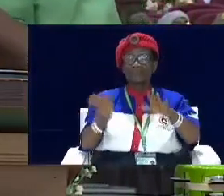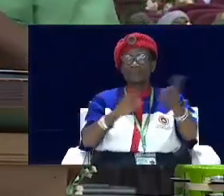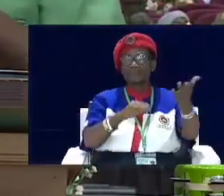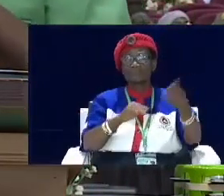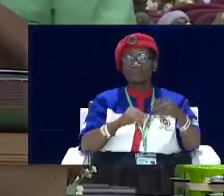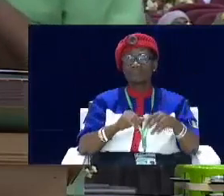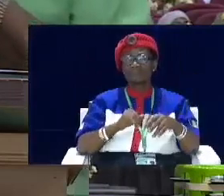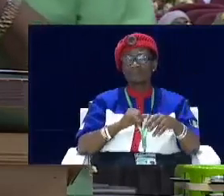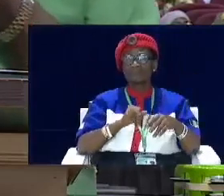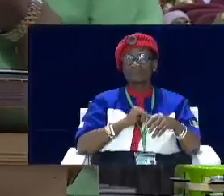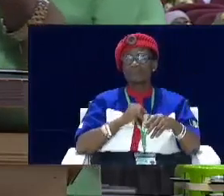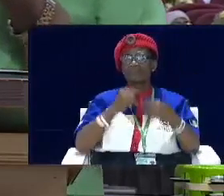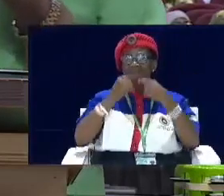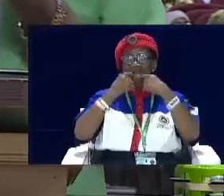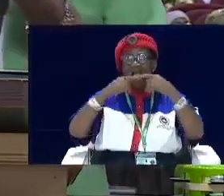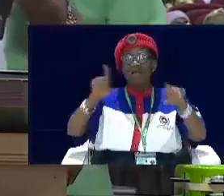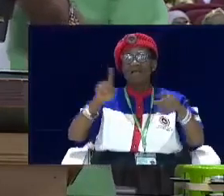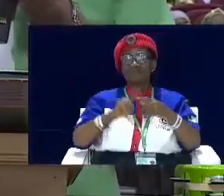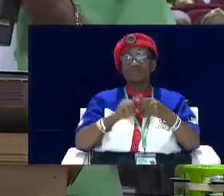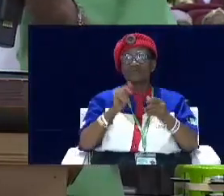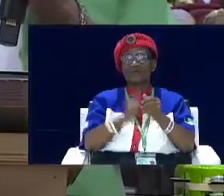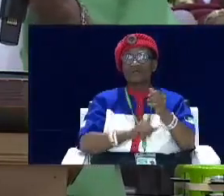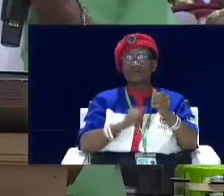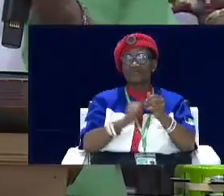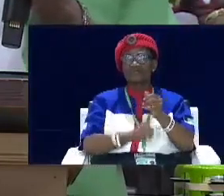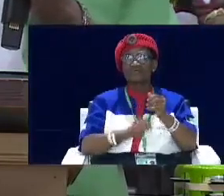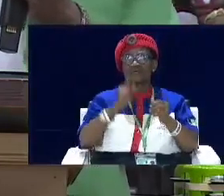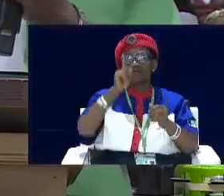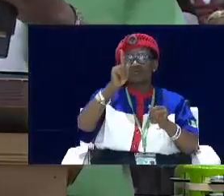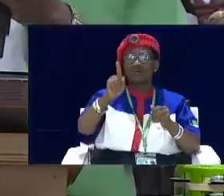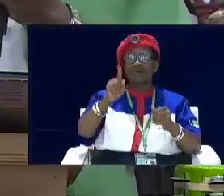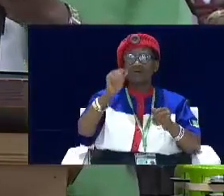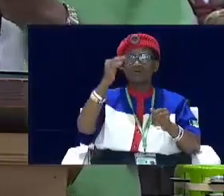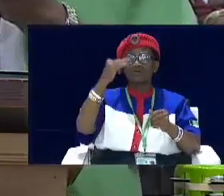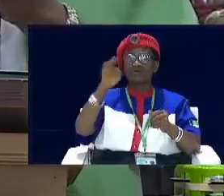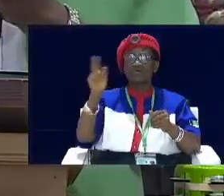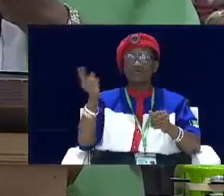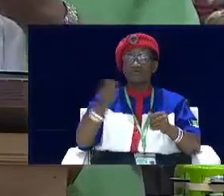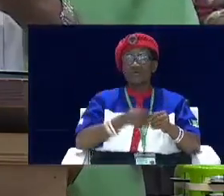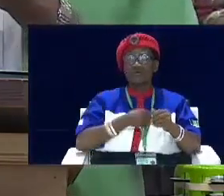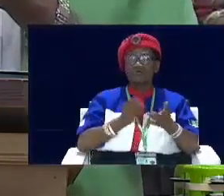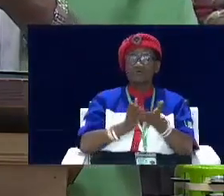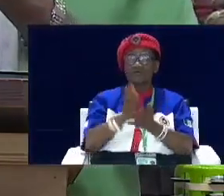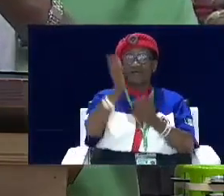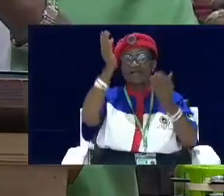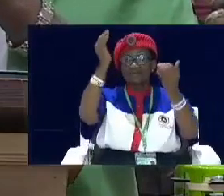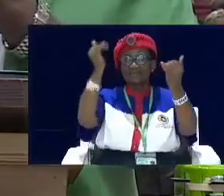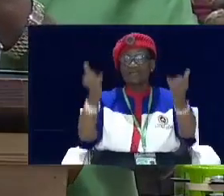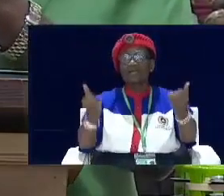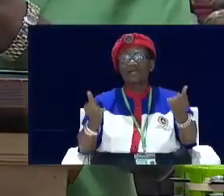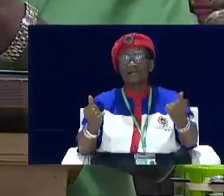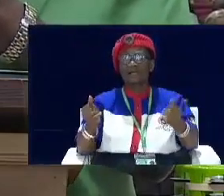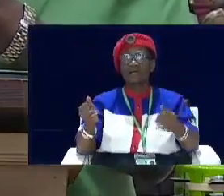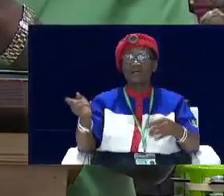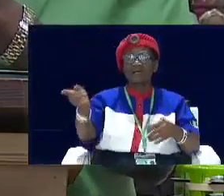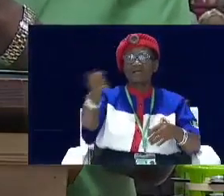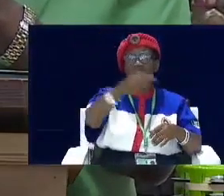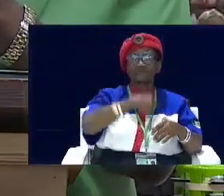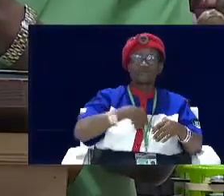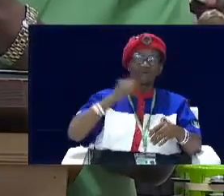I decree to every one of us here tonight. Mo wa pase fun gbogbo awa tin be niyin loni. You will end